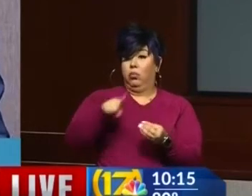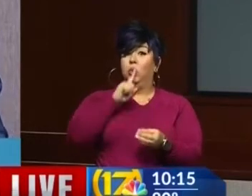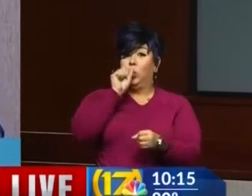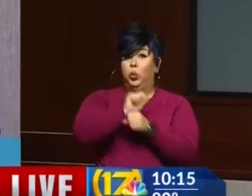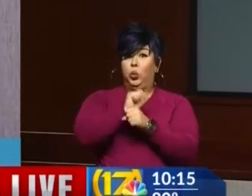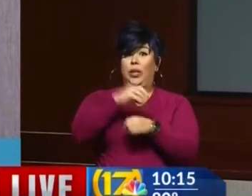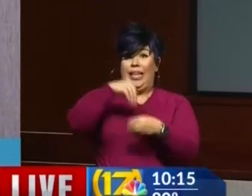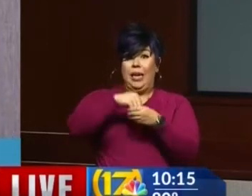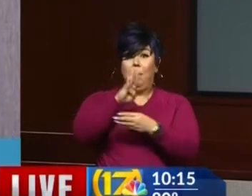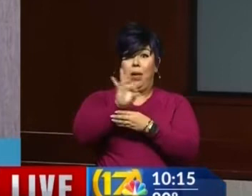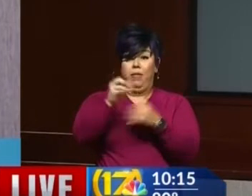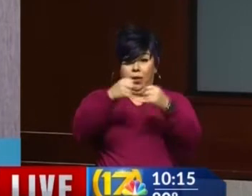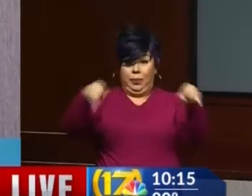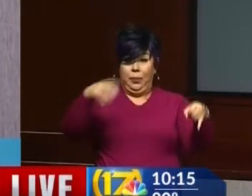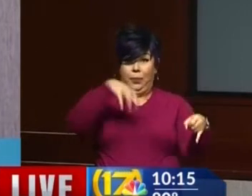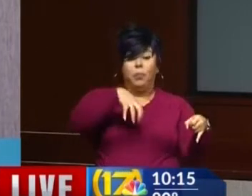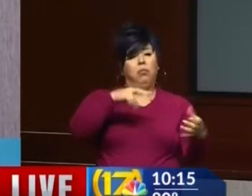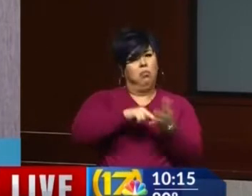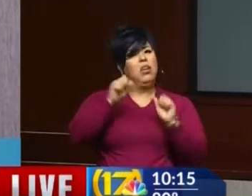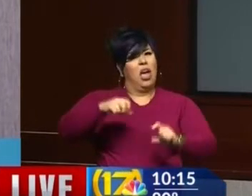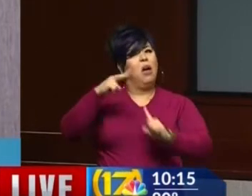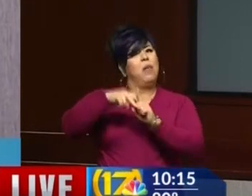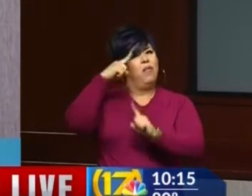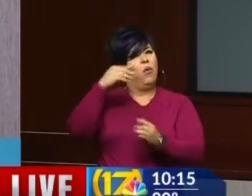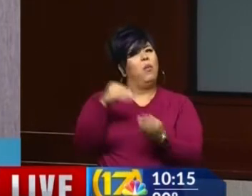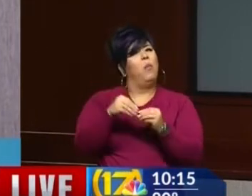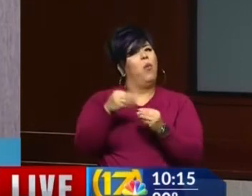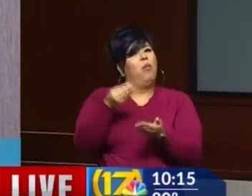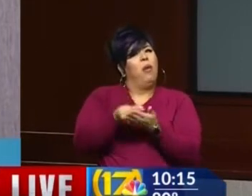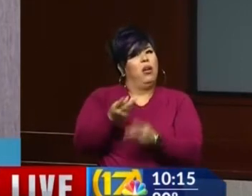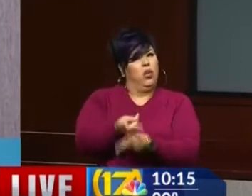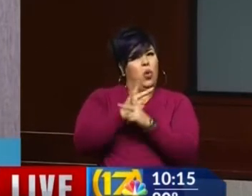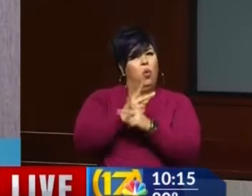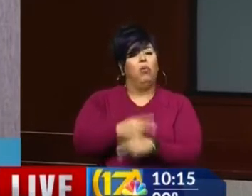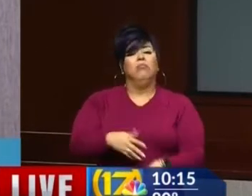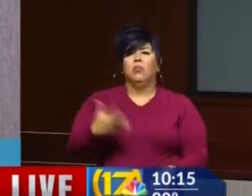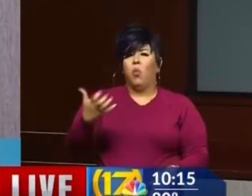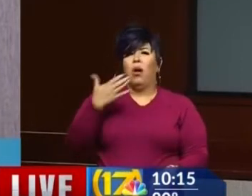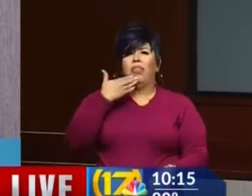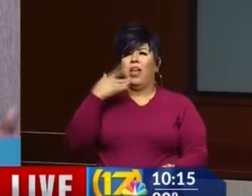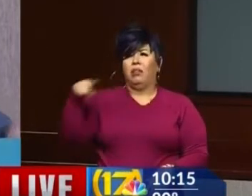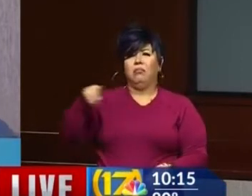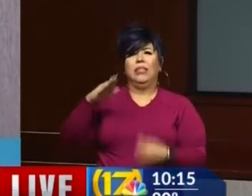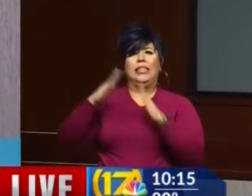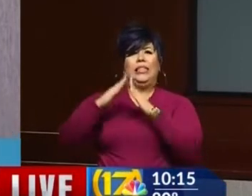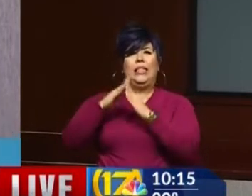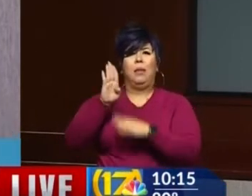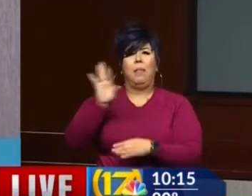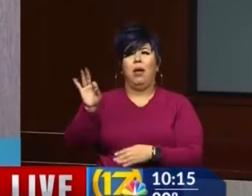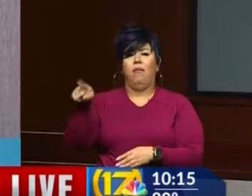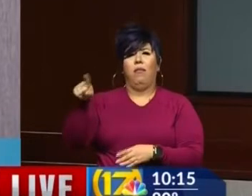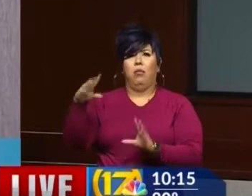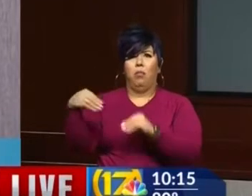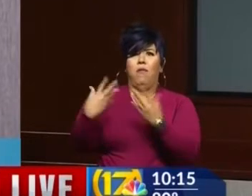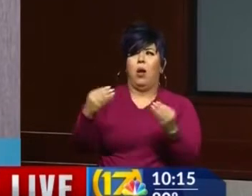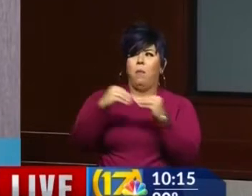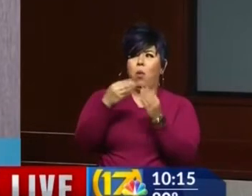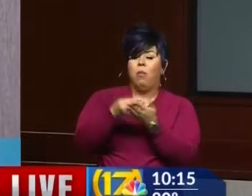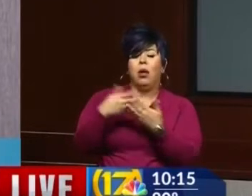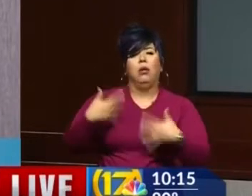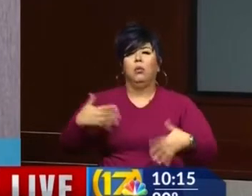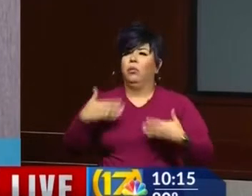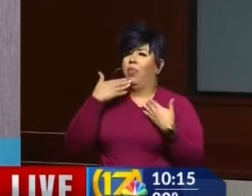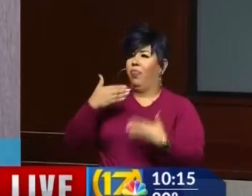metro area. I want to thank the City of Bakersfield and their leadership for providing this additional funding. It's